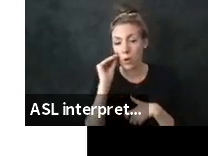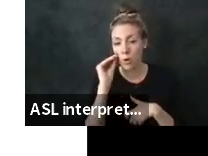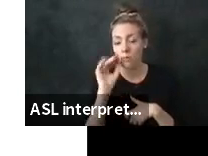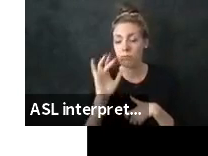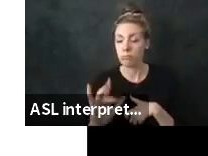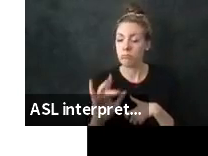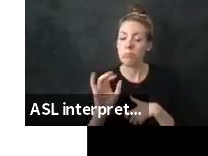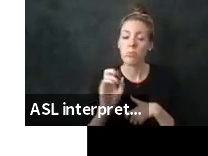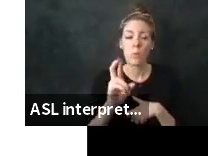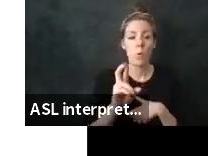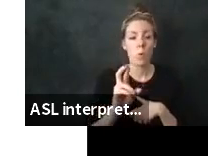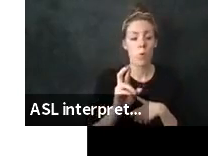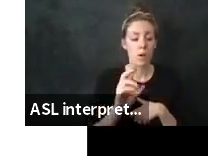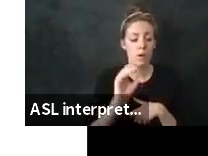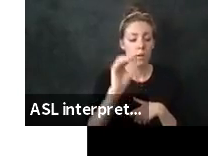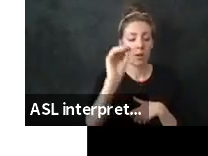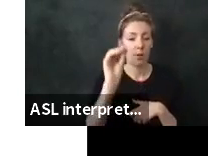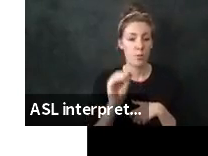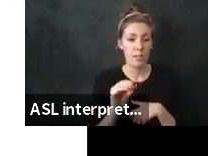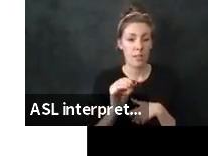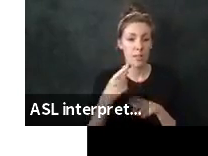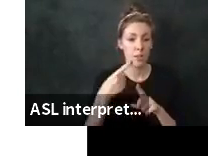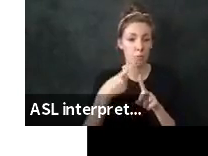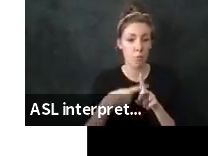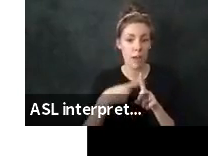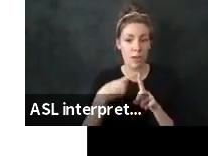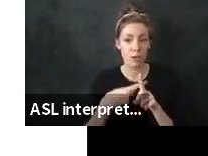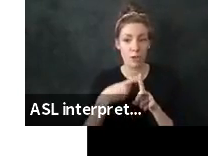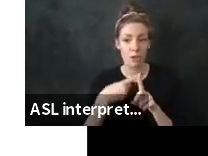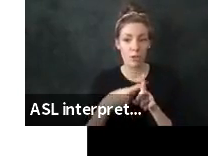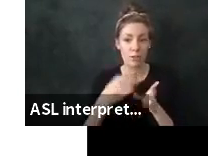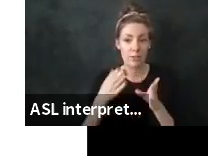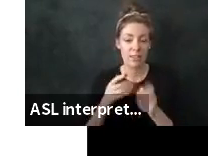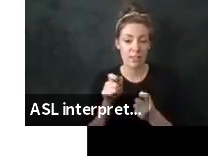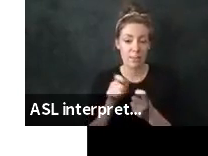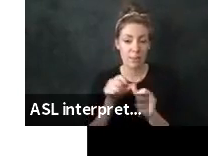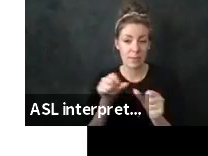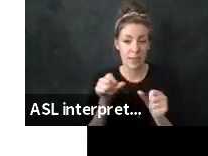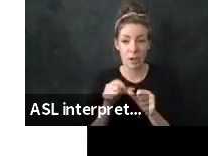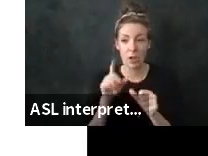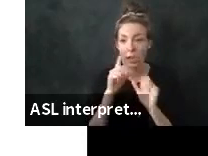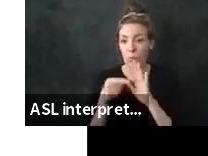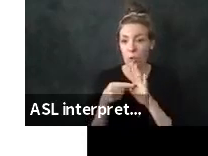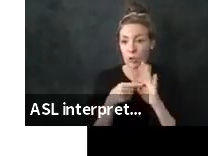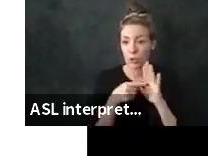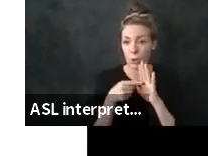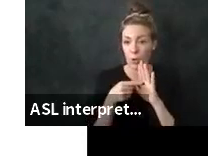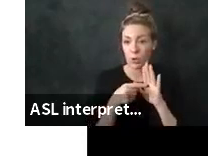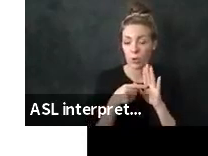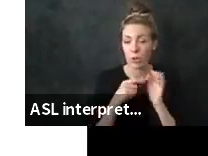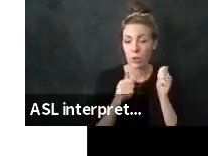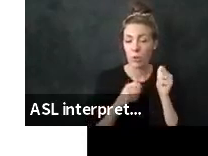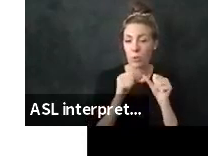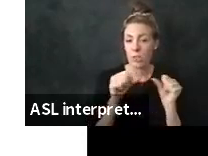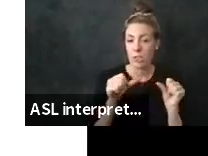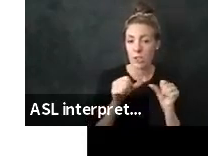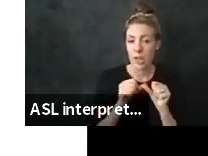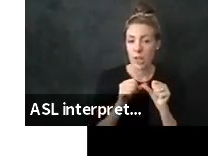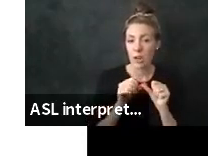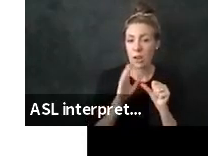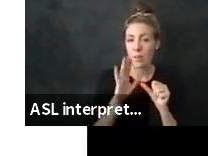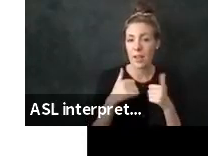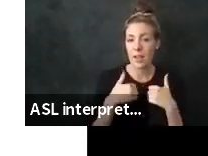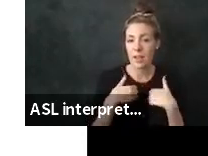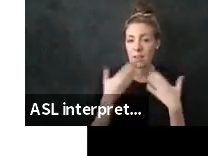or the percentage of renters in a particular area. So it would show you the higher concentrated areas of those by having a